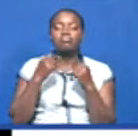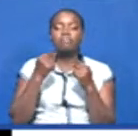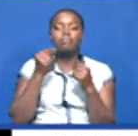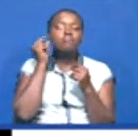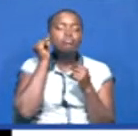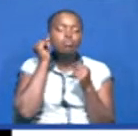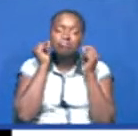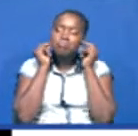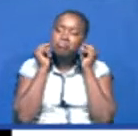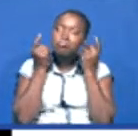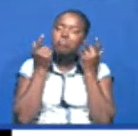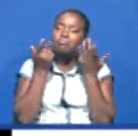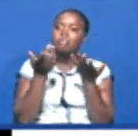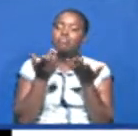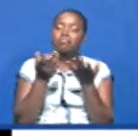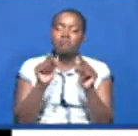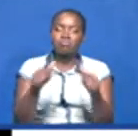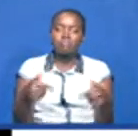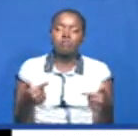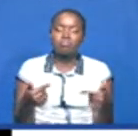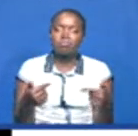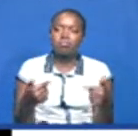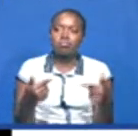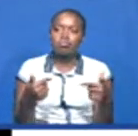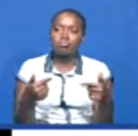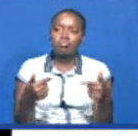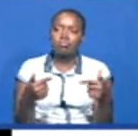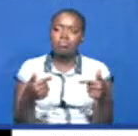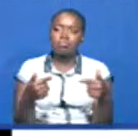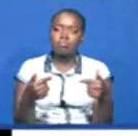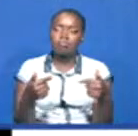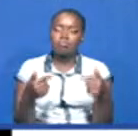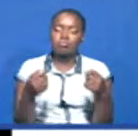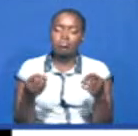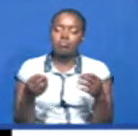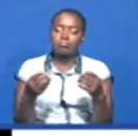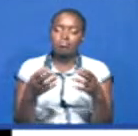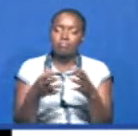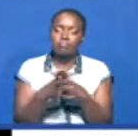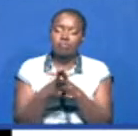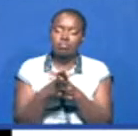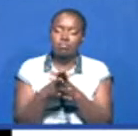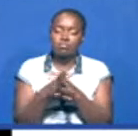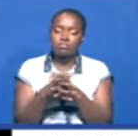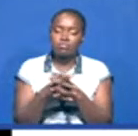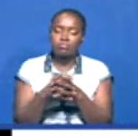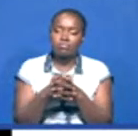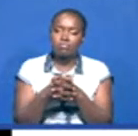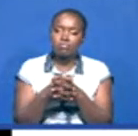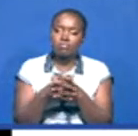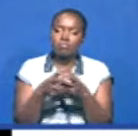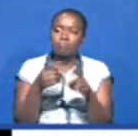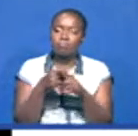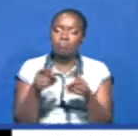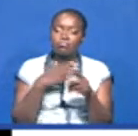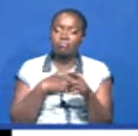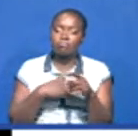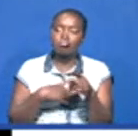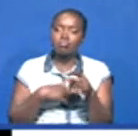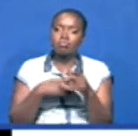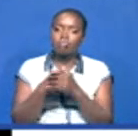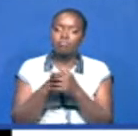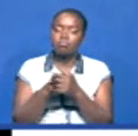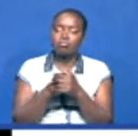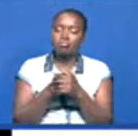been told shoes, and many other things. But nobody, all of us,